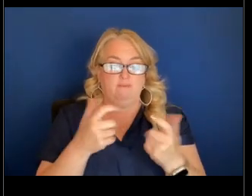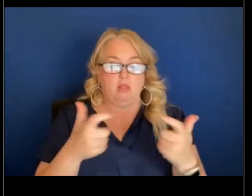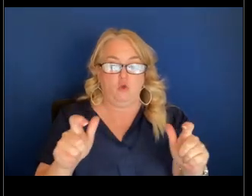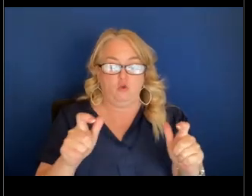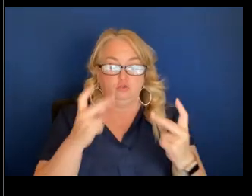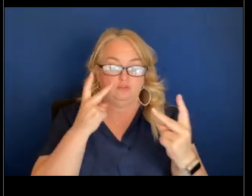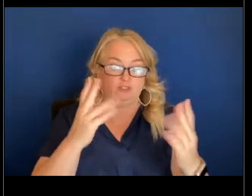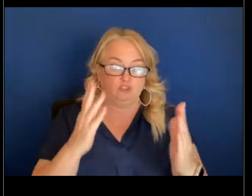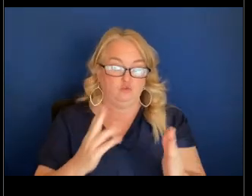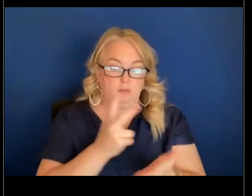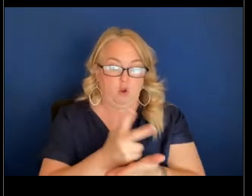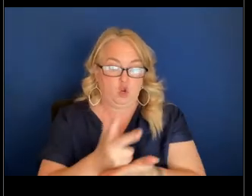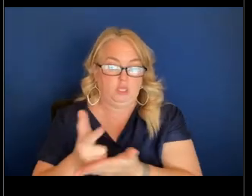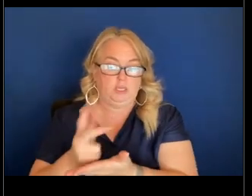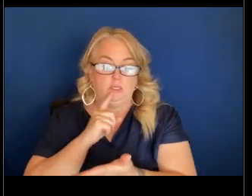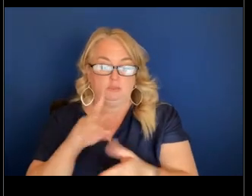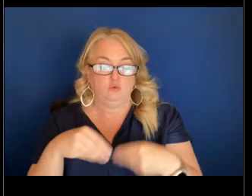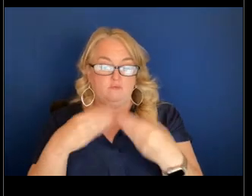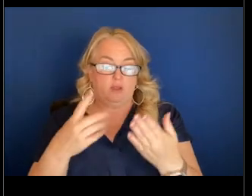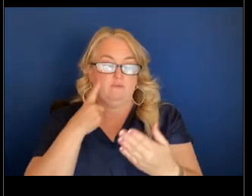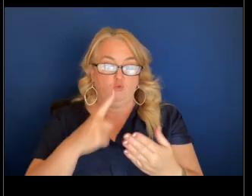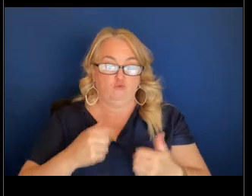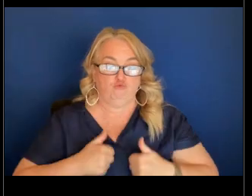is provided for residents' benefit.